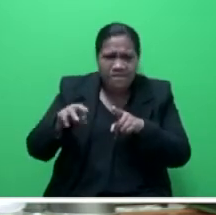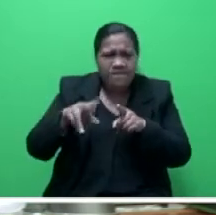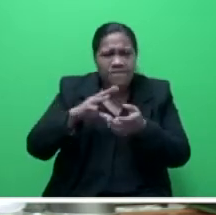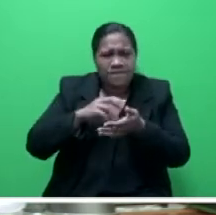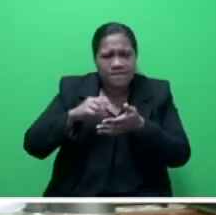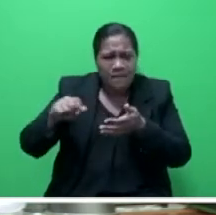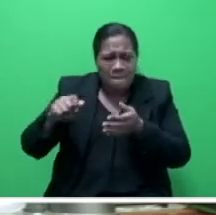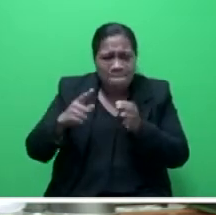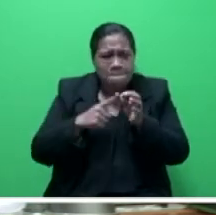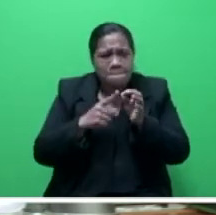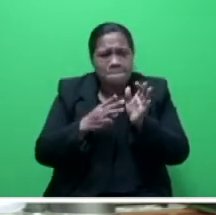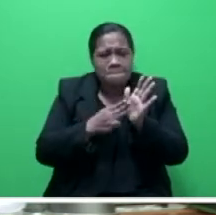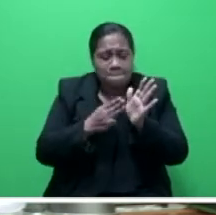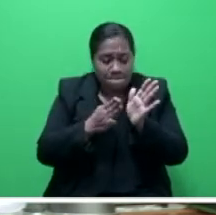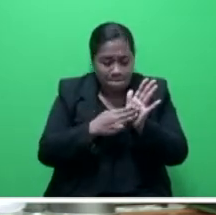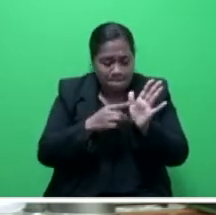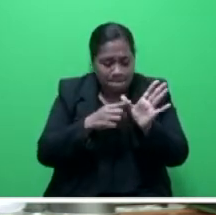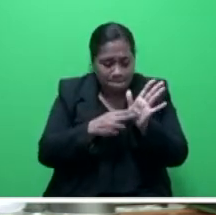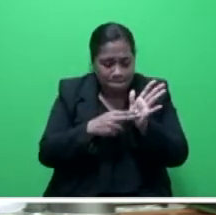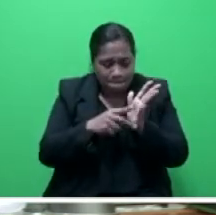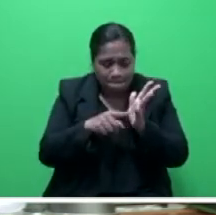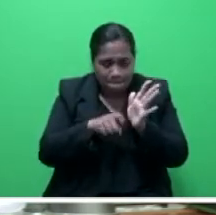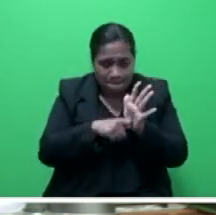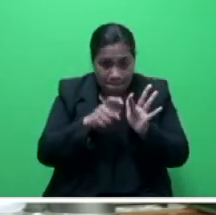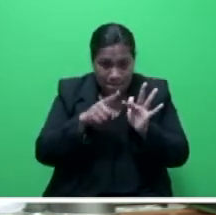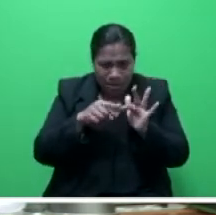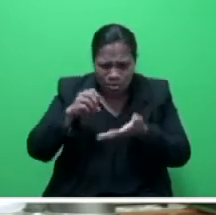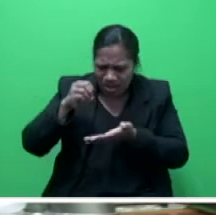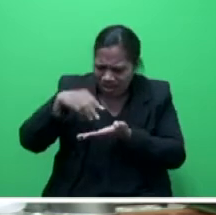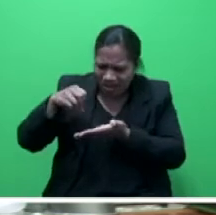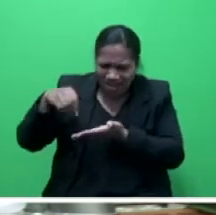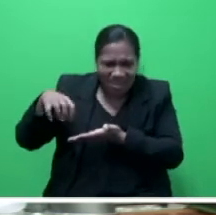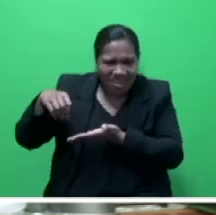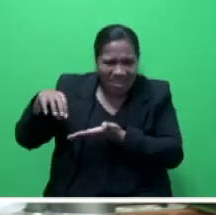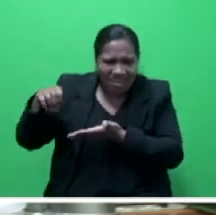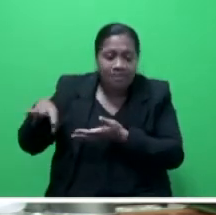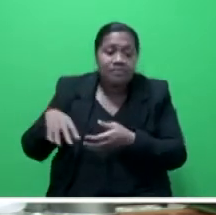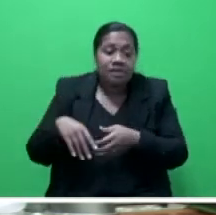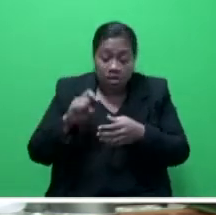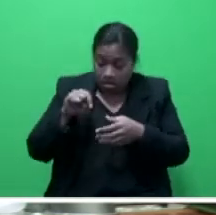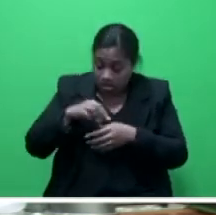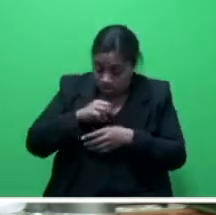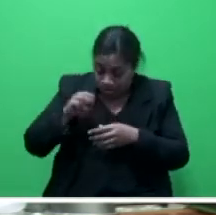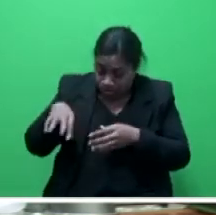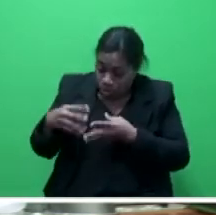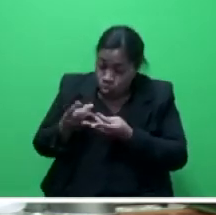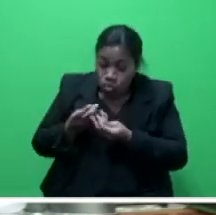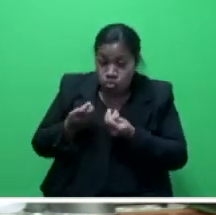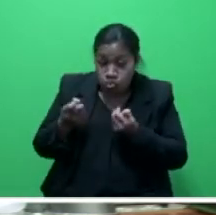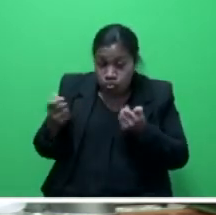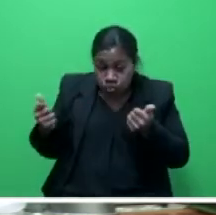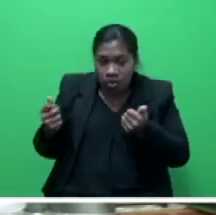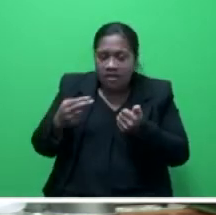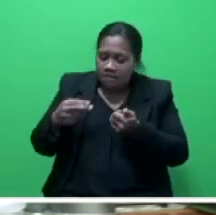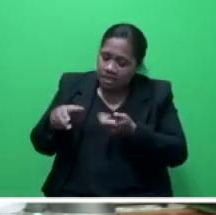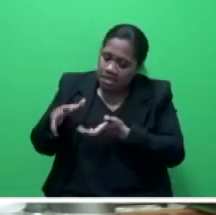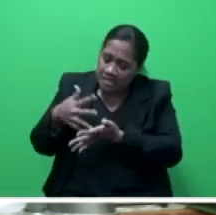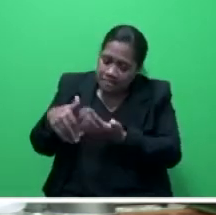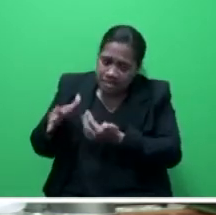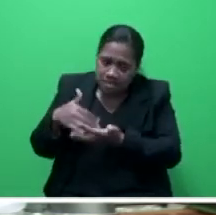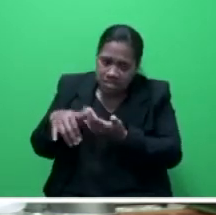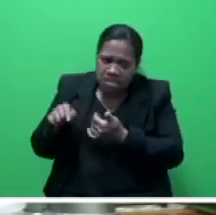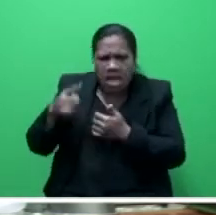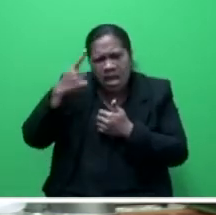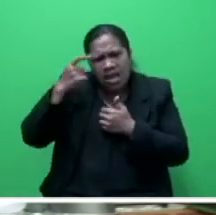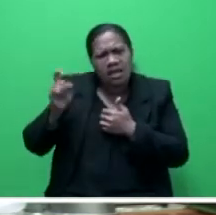will be dried up, and then this particular medium will be mixed. Mr. Speaker, the idea is to